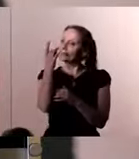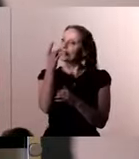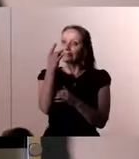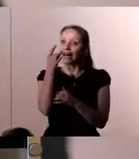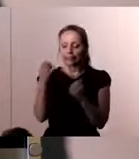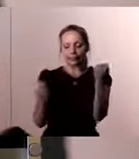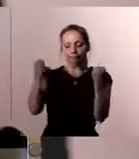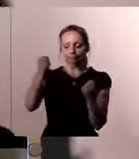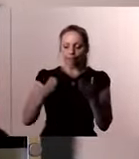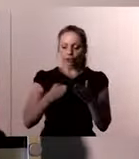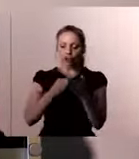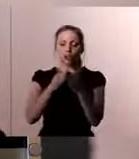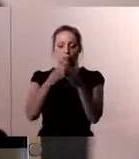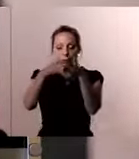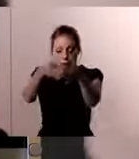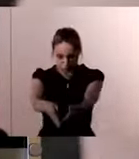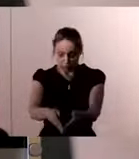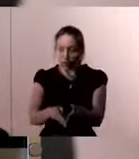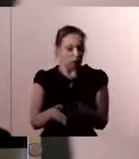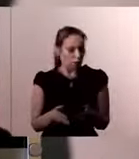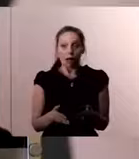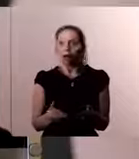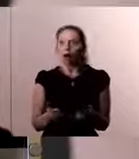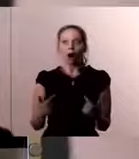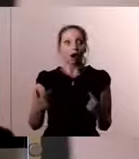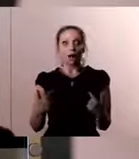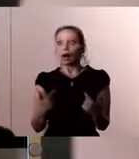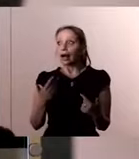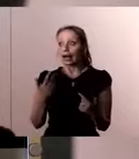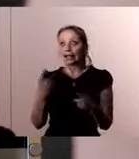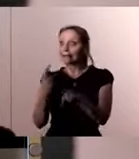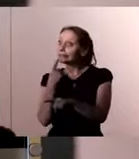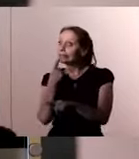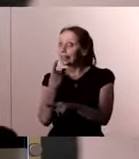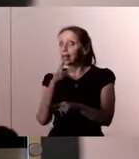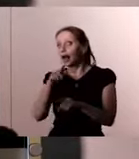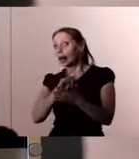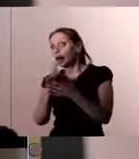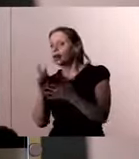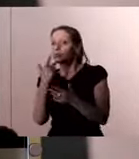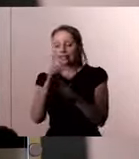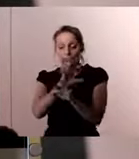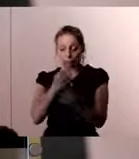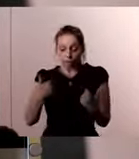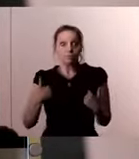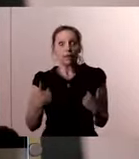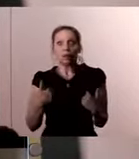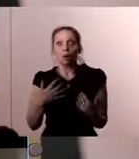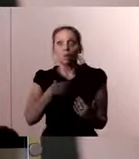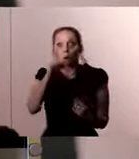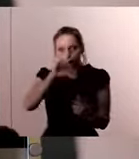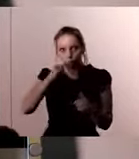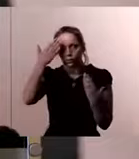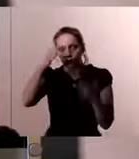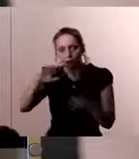ship and then say, if it wasn't for me, more people would have died. It's activists